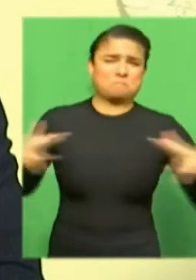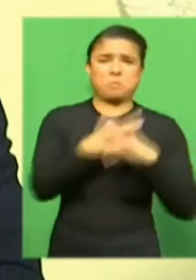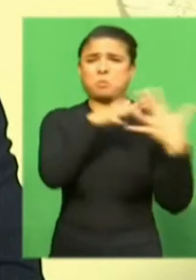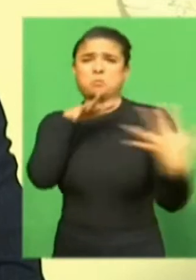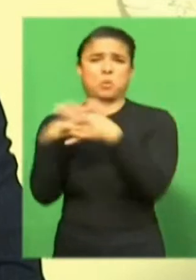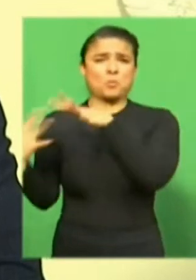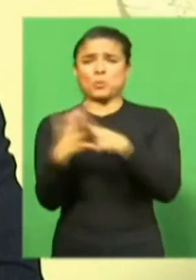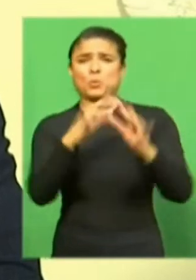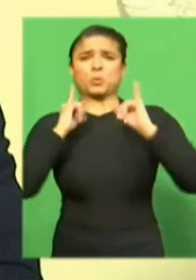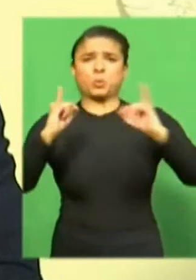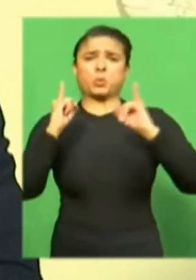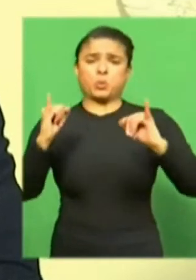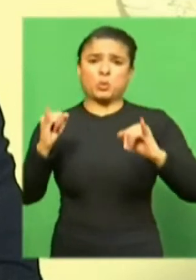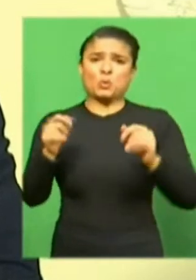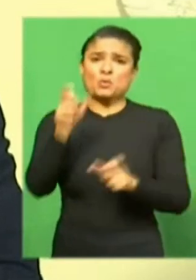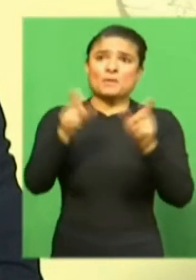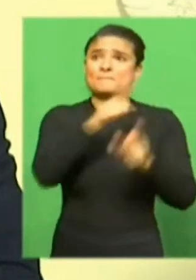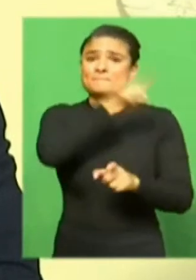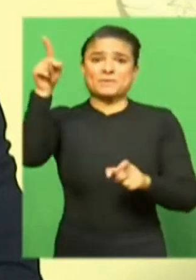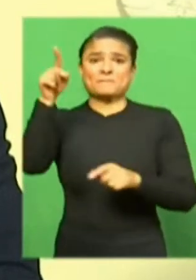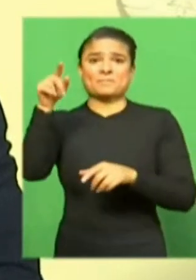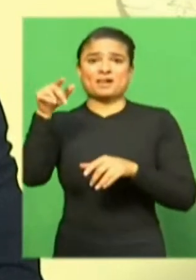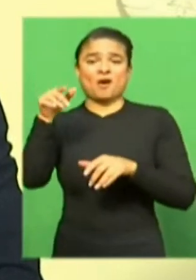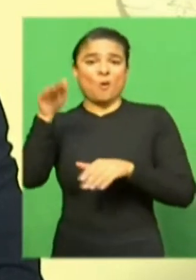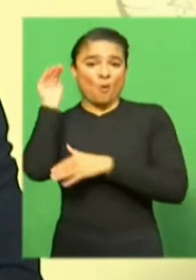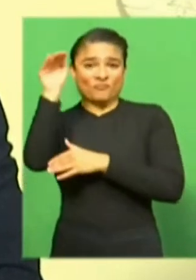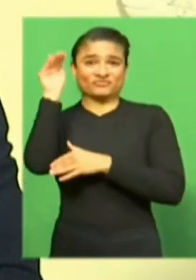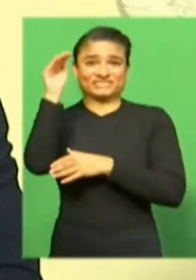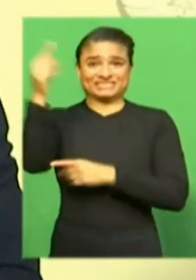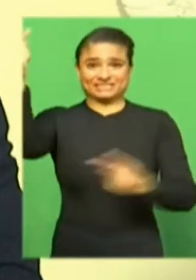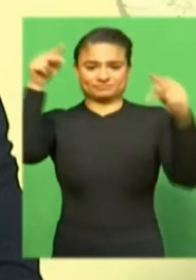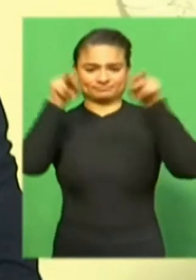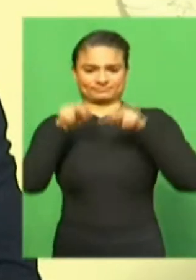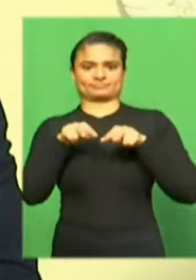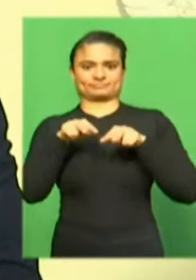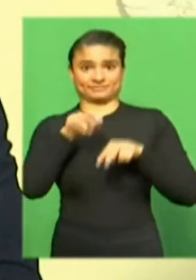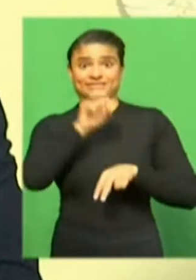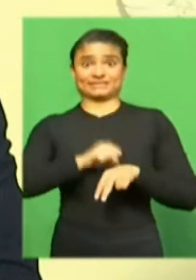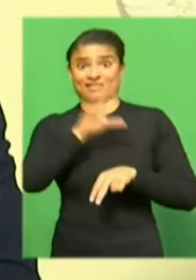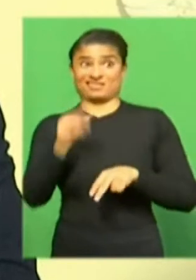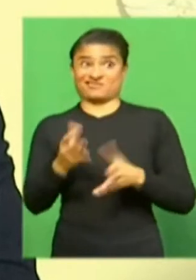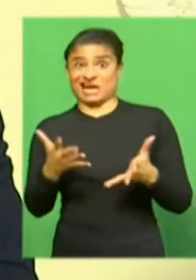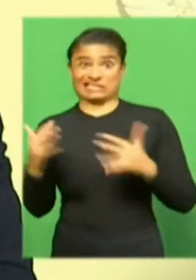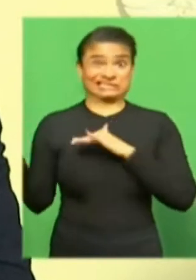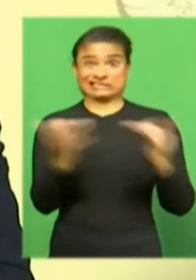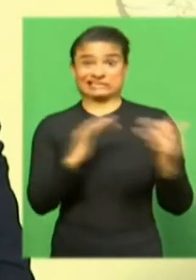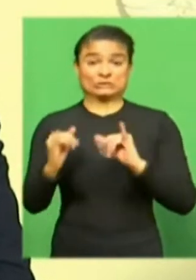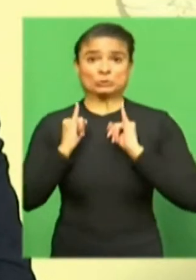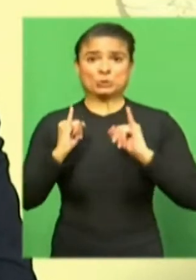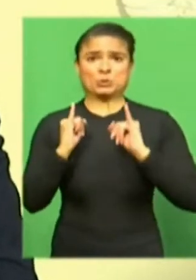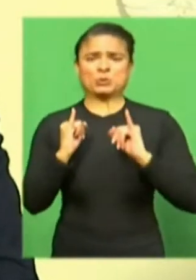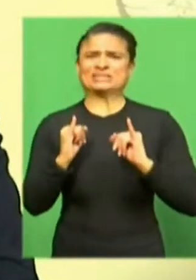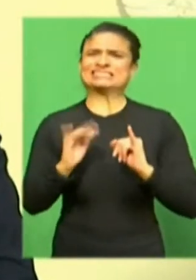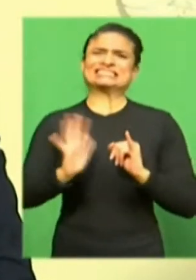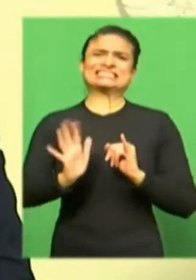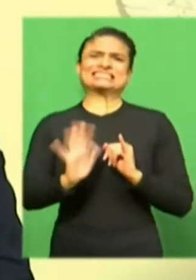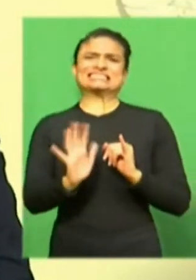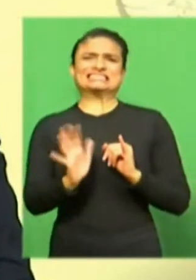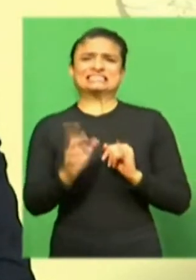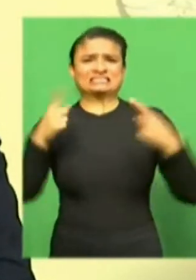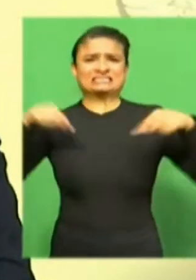to our recovery. We are taking steps to strengthen the capacity and